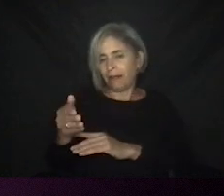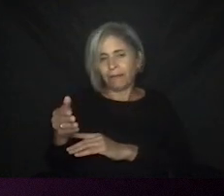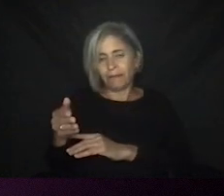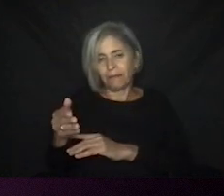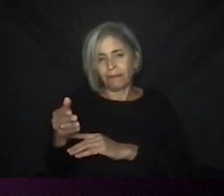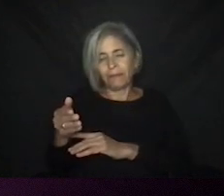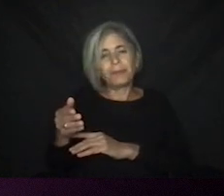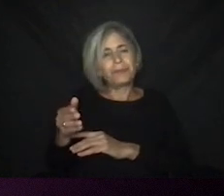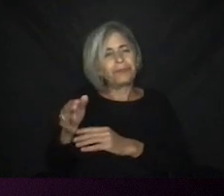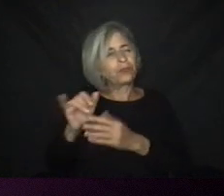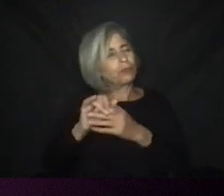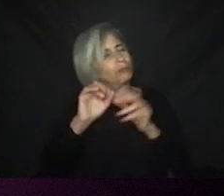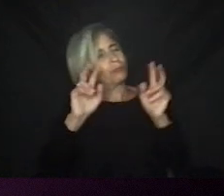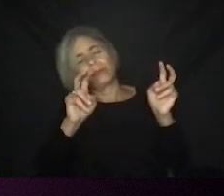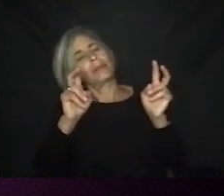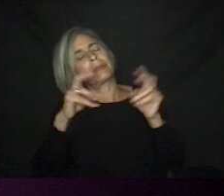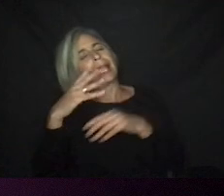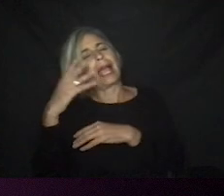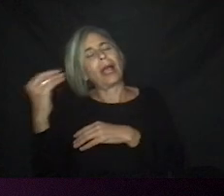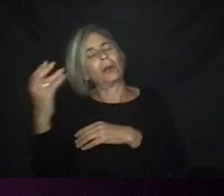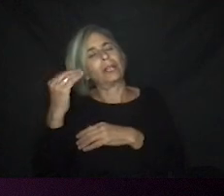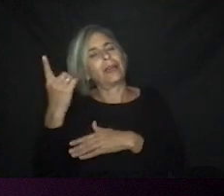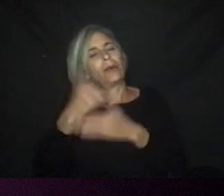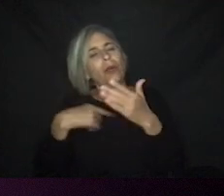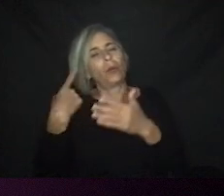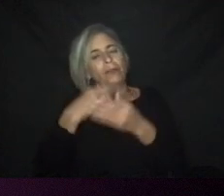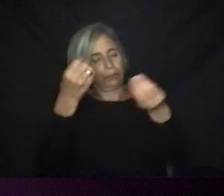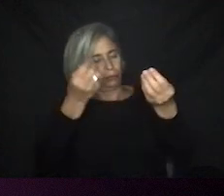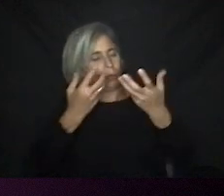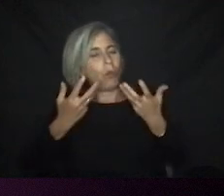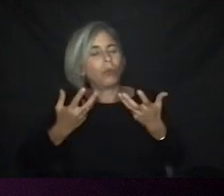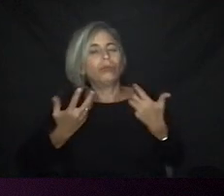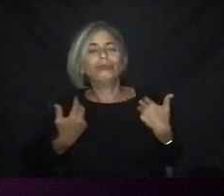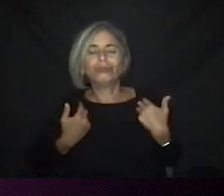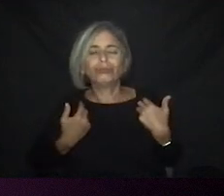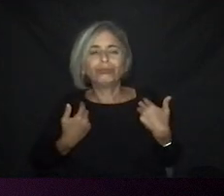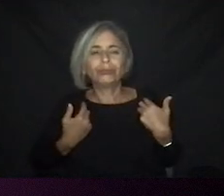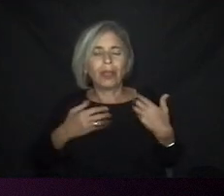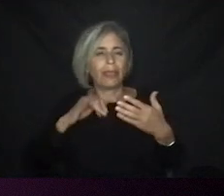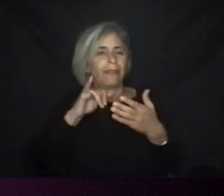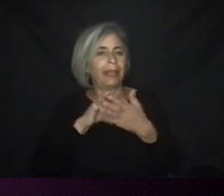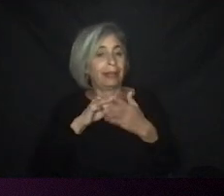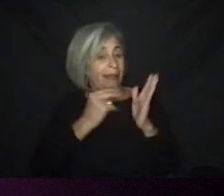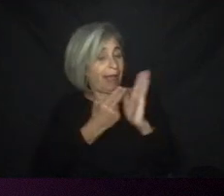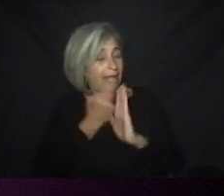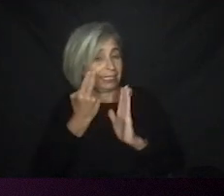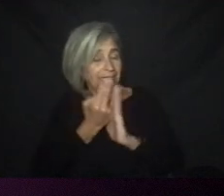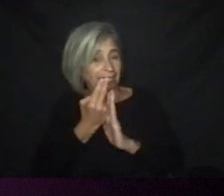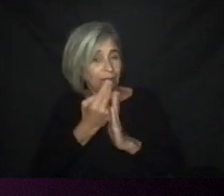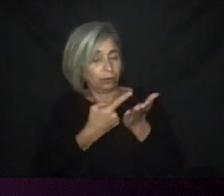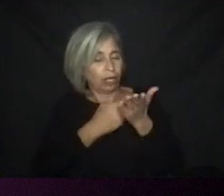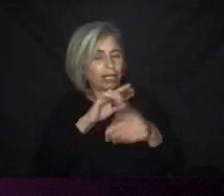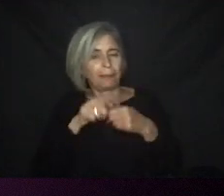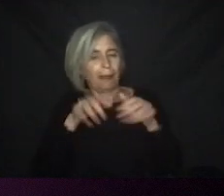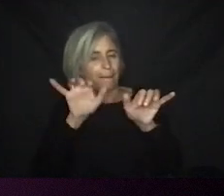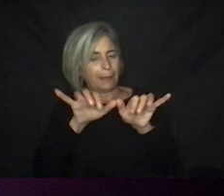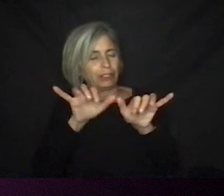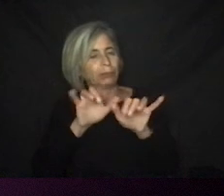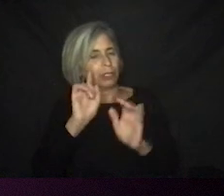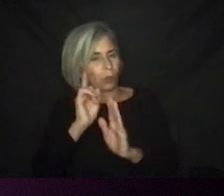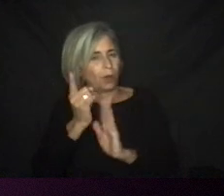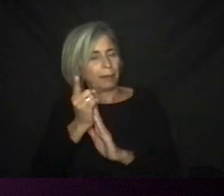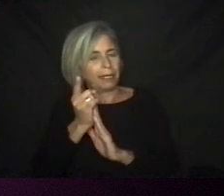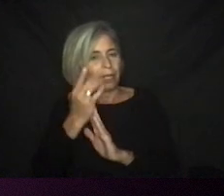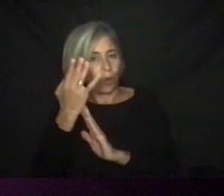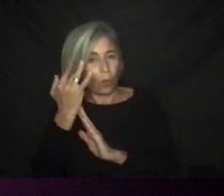in terms outside of what we've been told. And that's actually, honestly, and we'll talk about measurement in a minute,